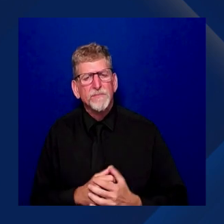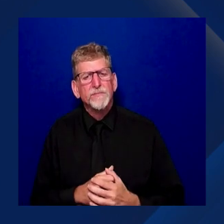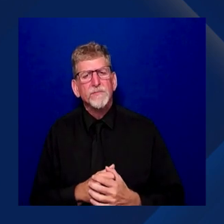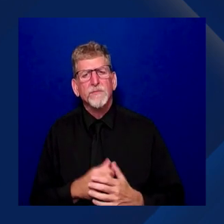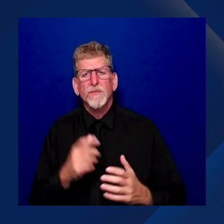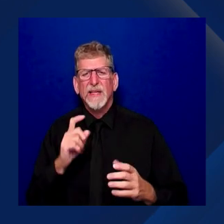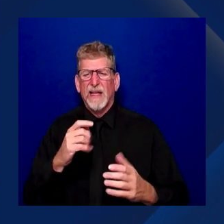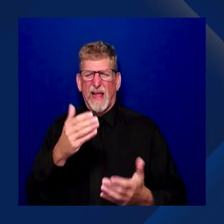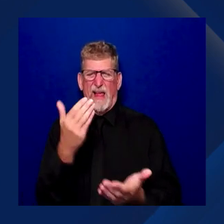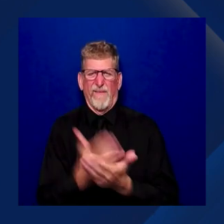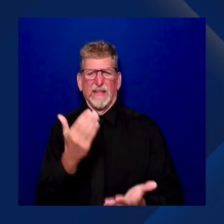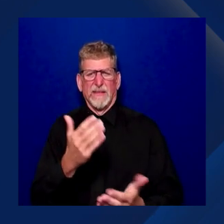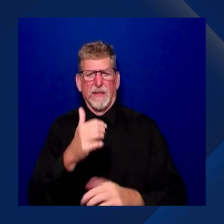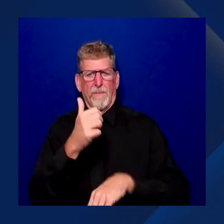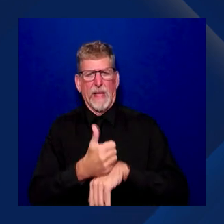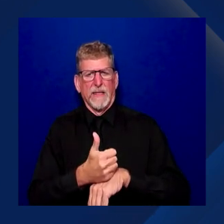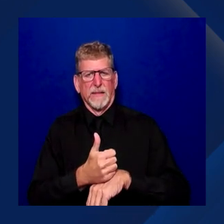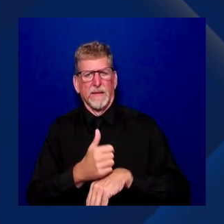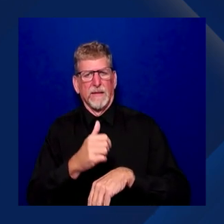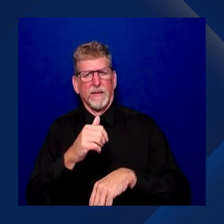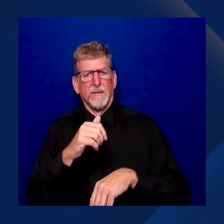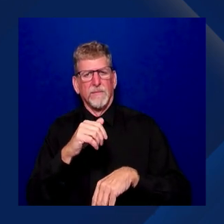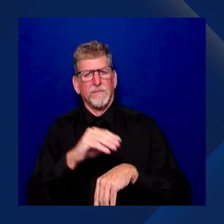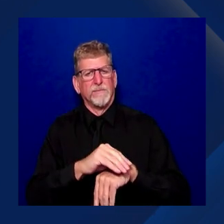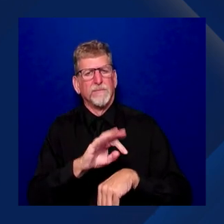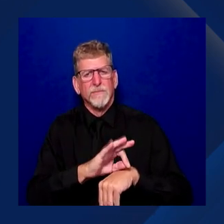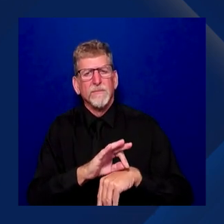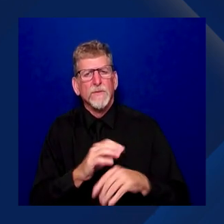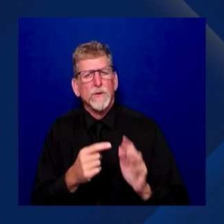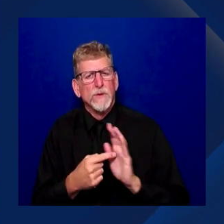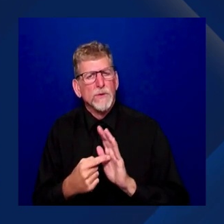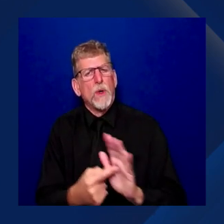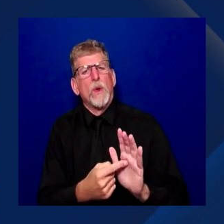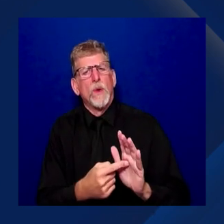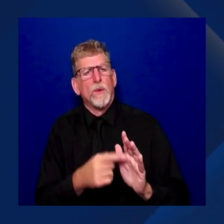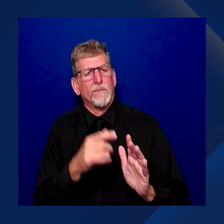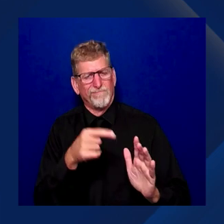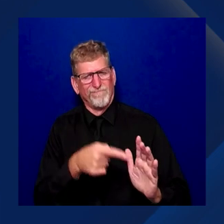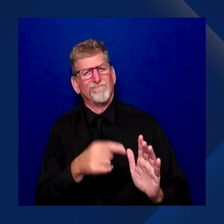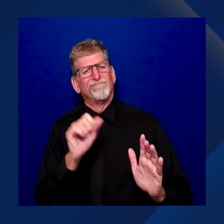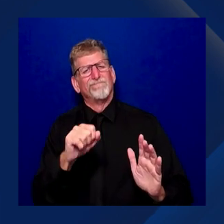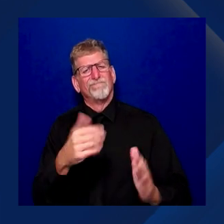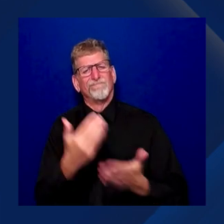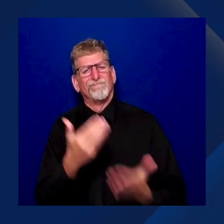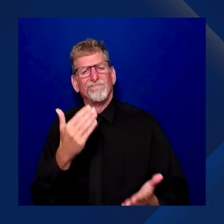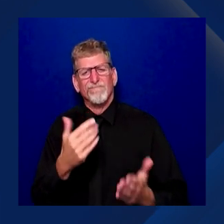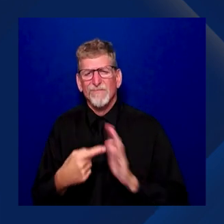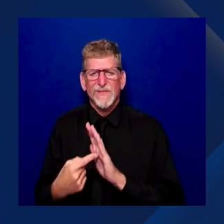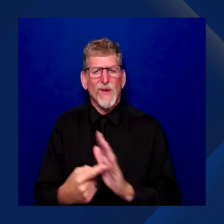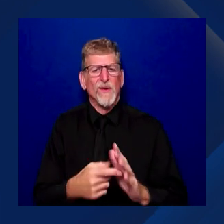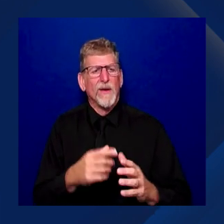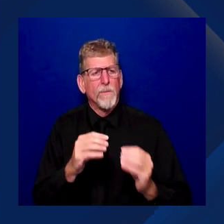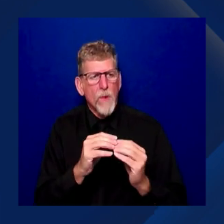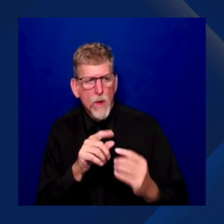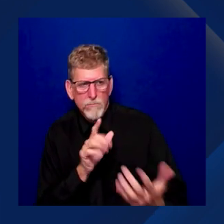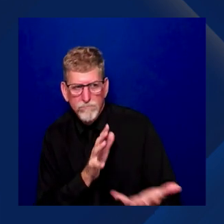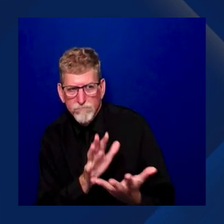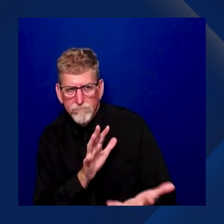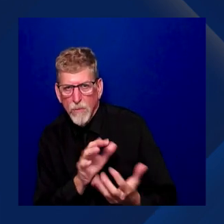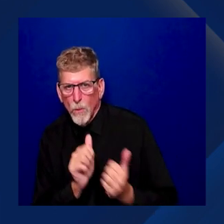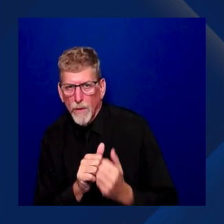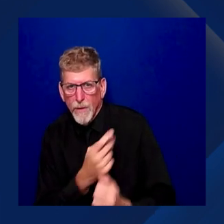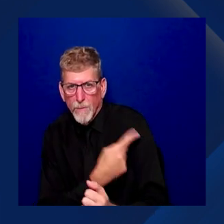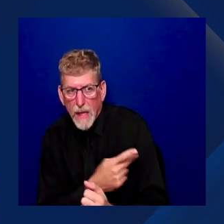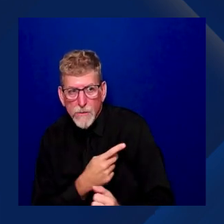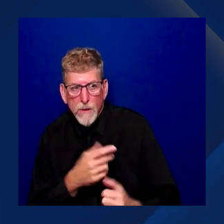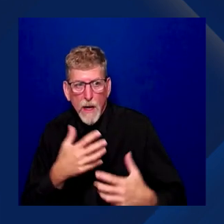are shown to improve overall care and time spent with laboring patients, as well as decrease C-section rates. Telehealth services are